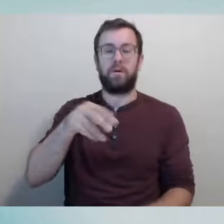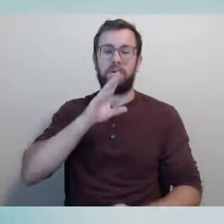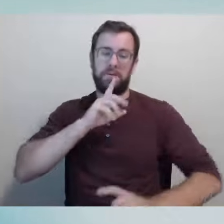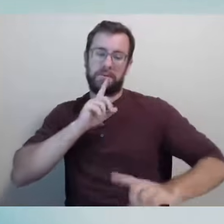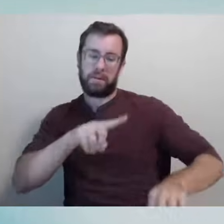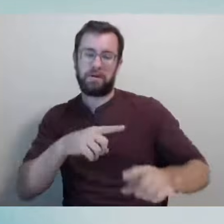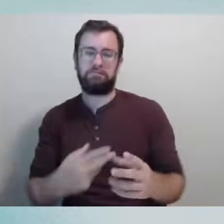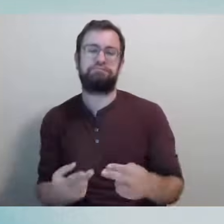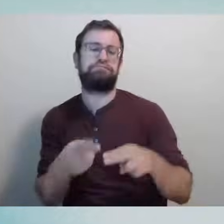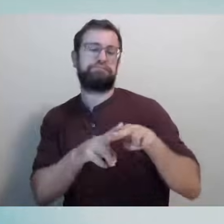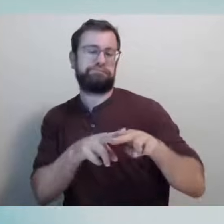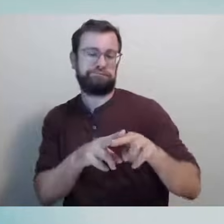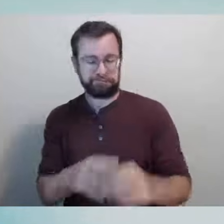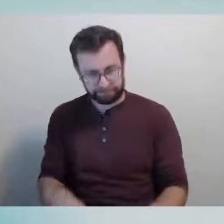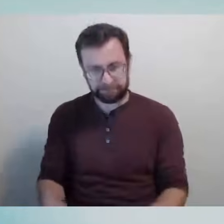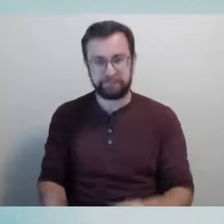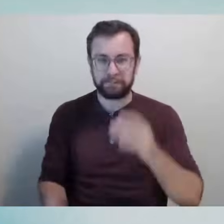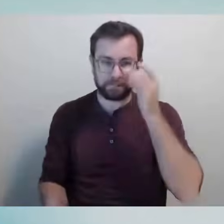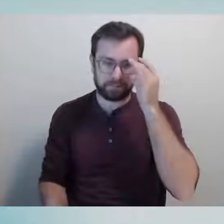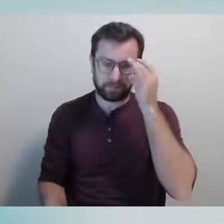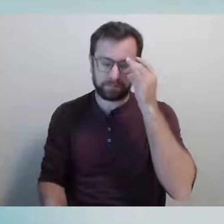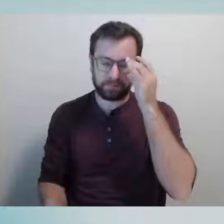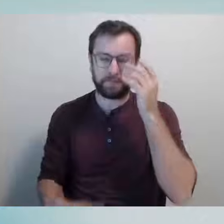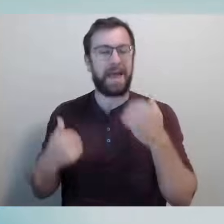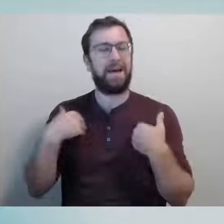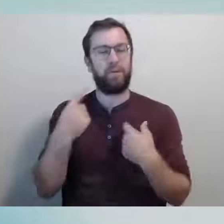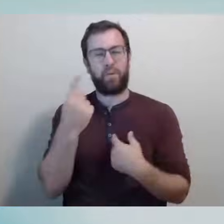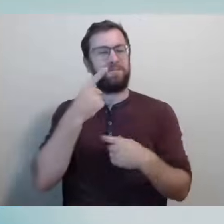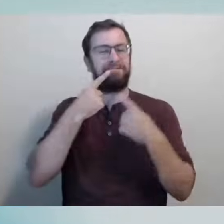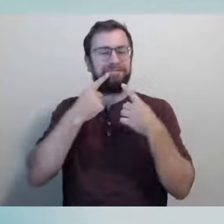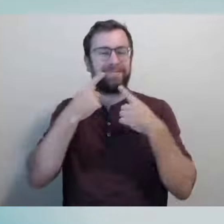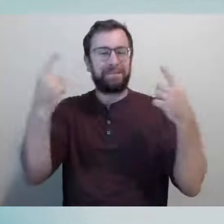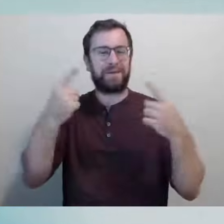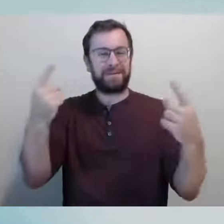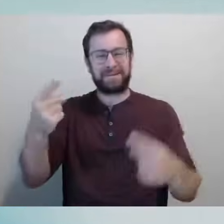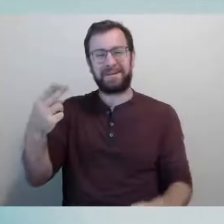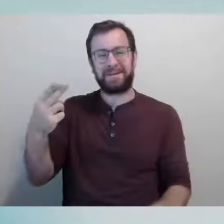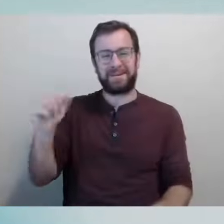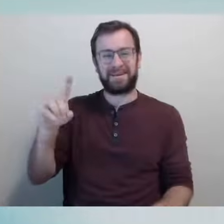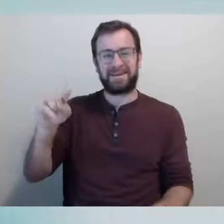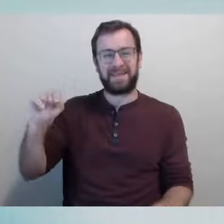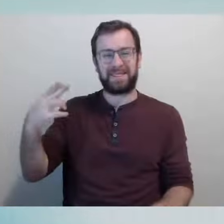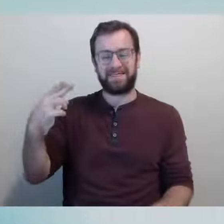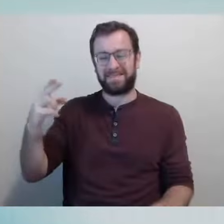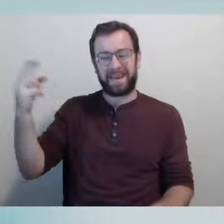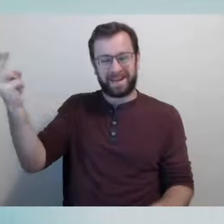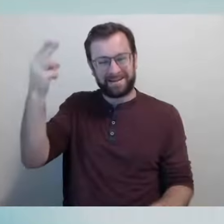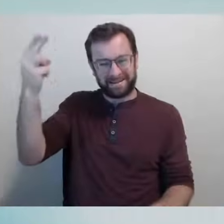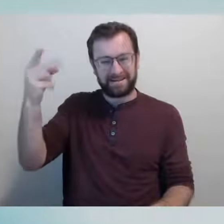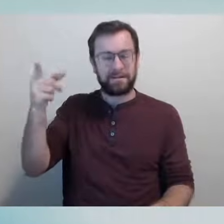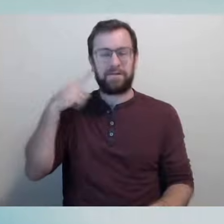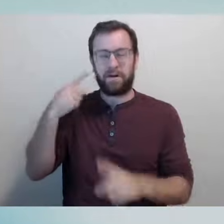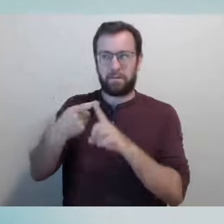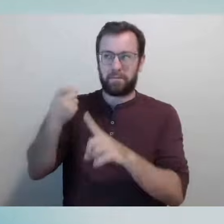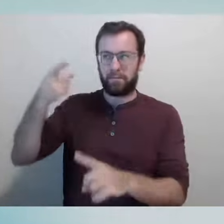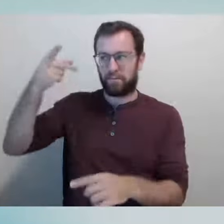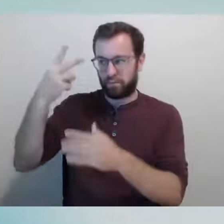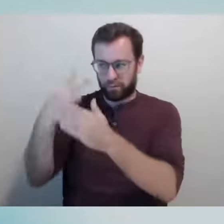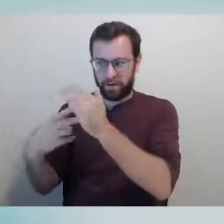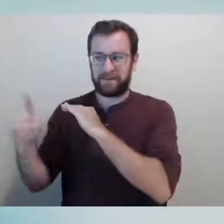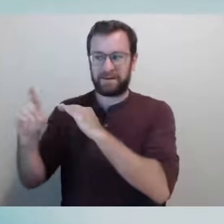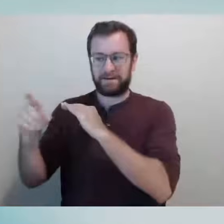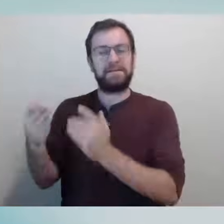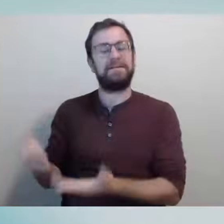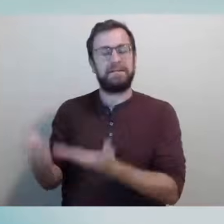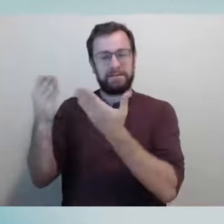is increased. You know, there's a famous hadith of our Prophet alayhi salatu wasalam, and it's